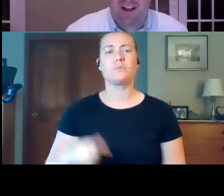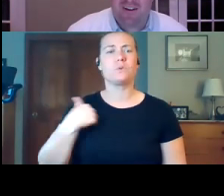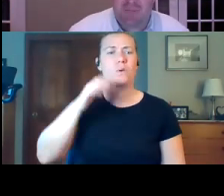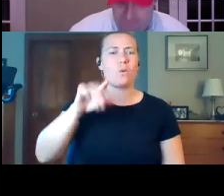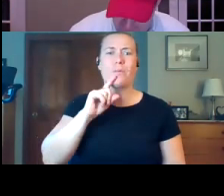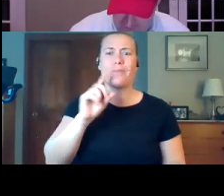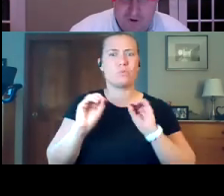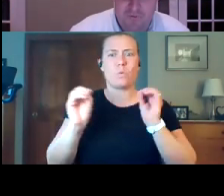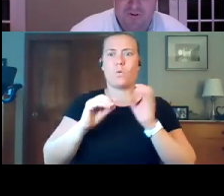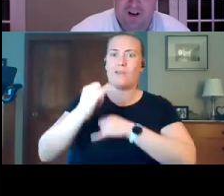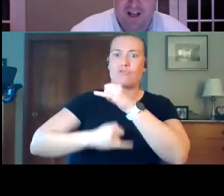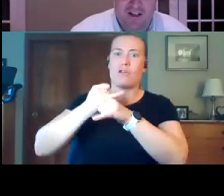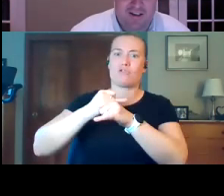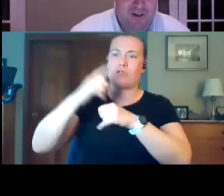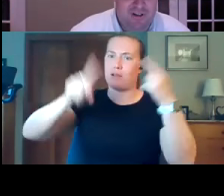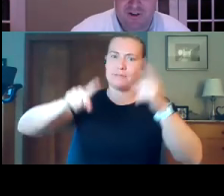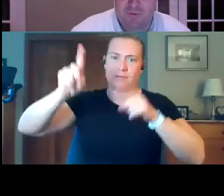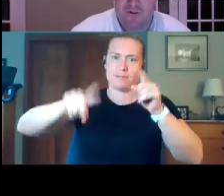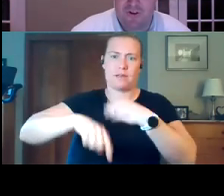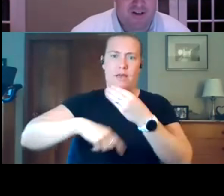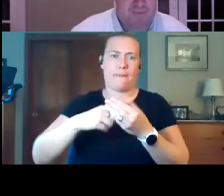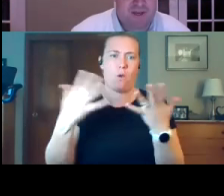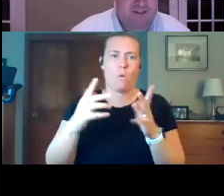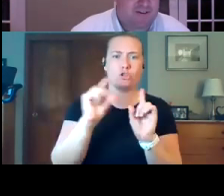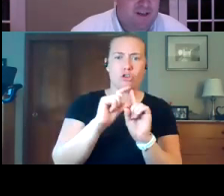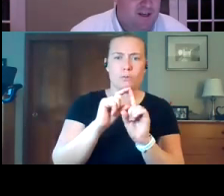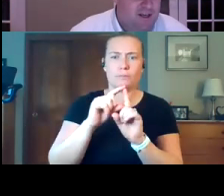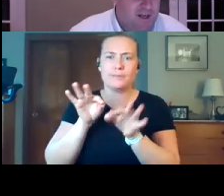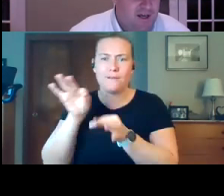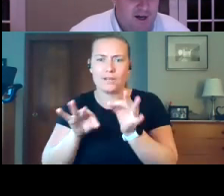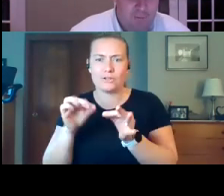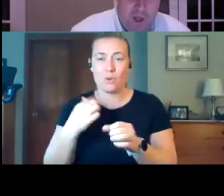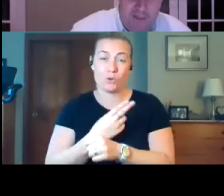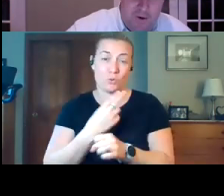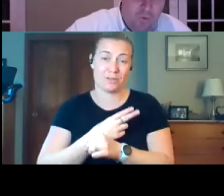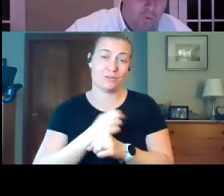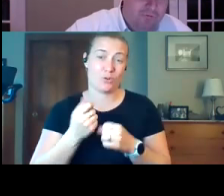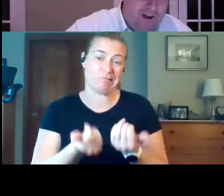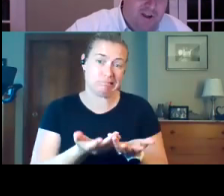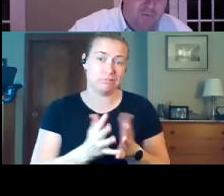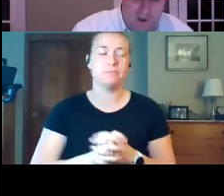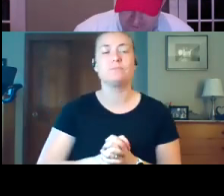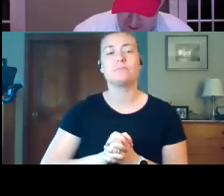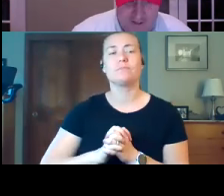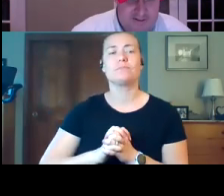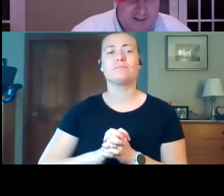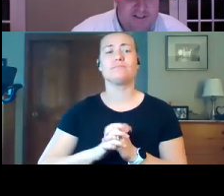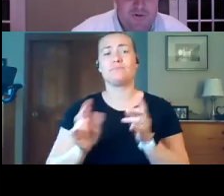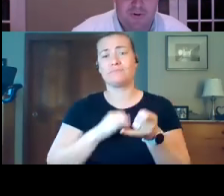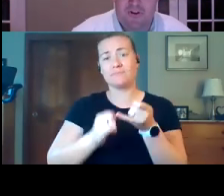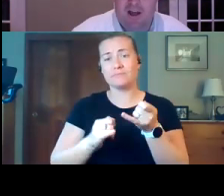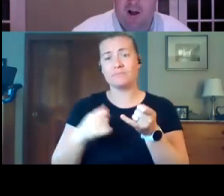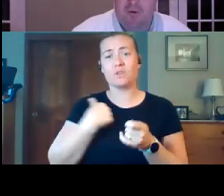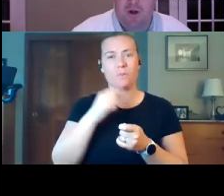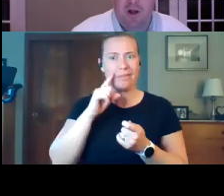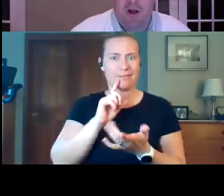on the types of terms and definitions that we're using in this space. And then finally, we also think it's useful